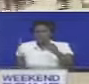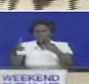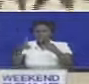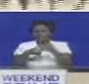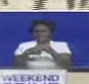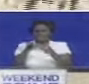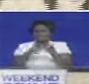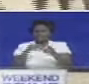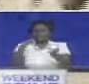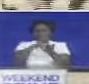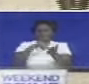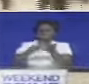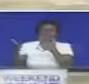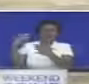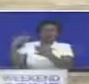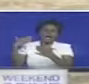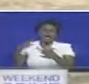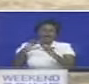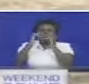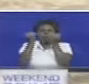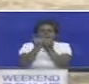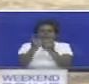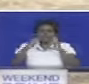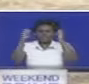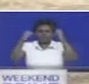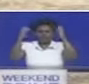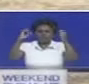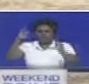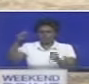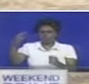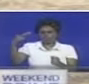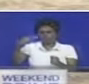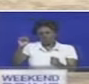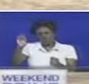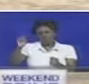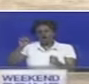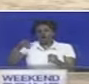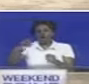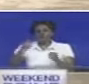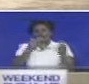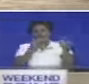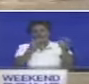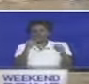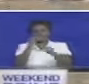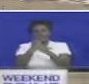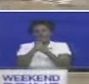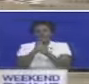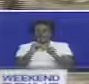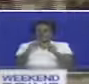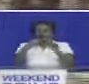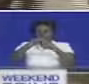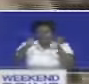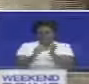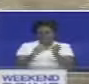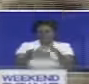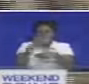athletes that included former world cross-country champion Joseph Obuya, all hoping to make the Africa cross-country team, especially after a